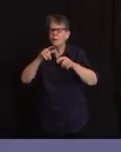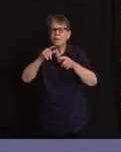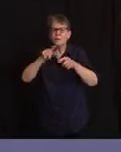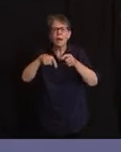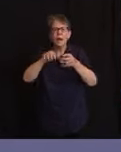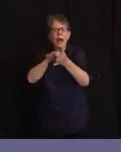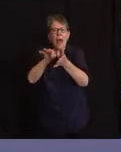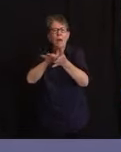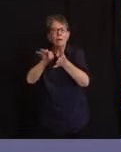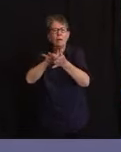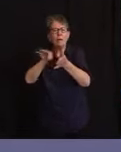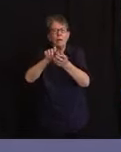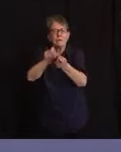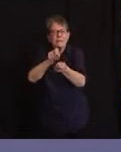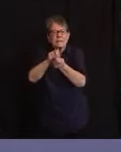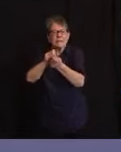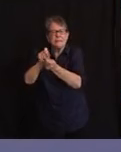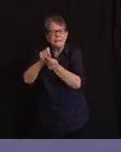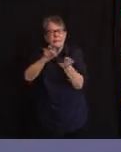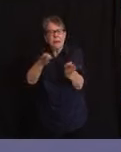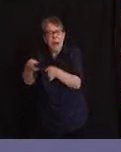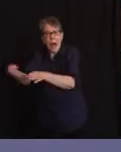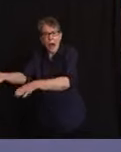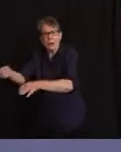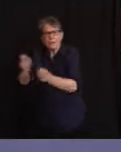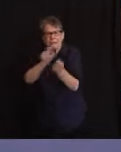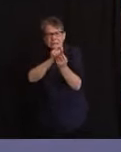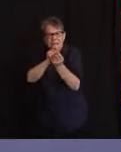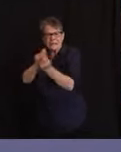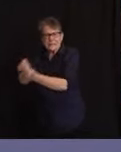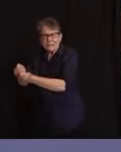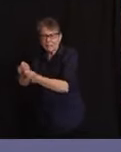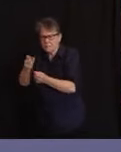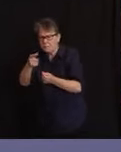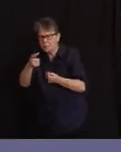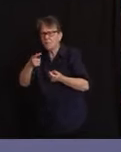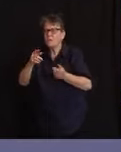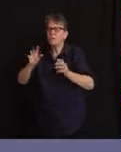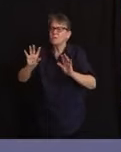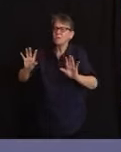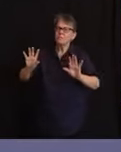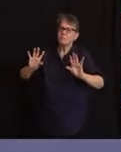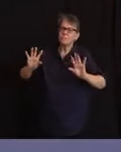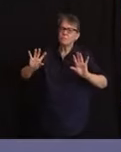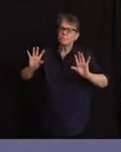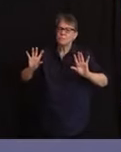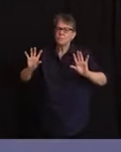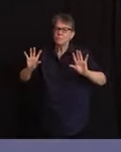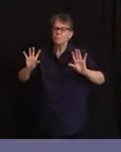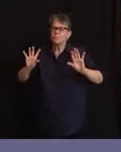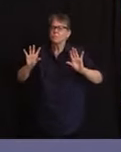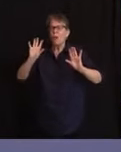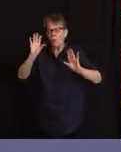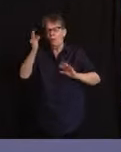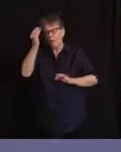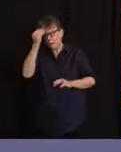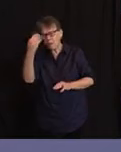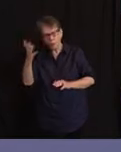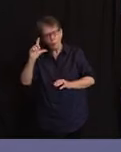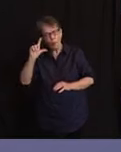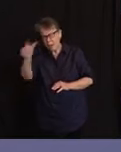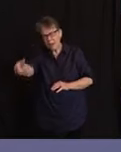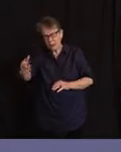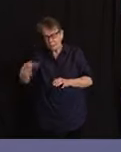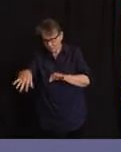problem. a couple But things. thanks for looking out for Sam. So, Governor, curious, and Commissioner, has any nursing homes